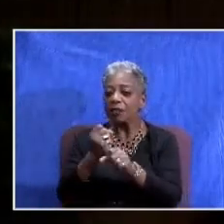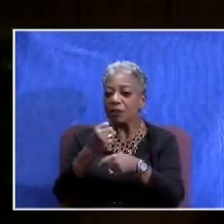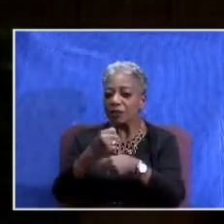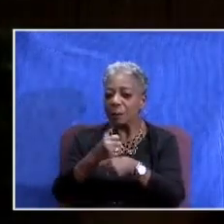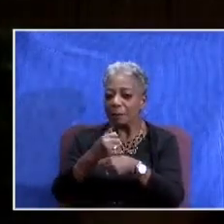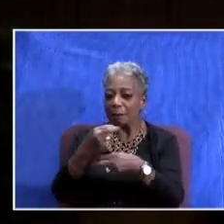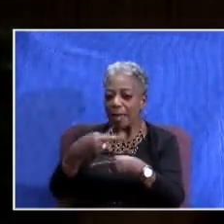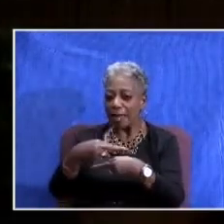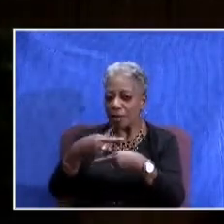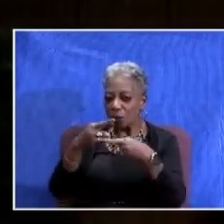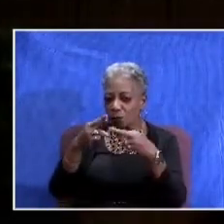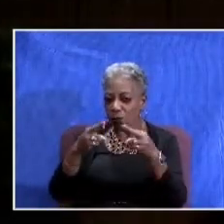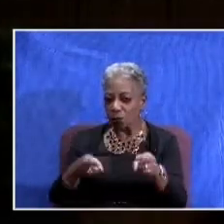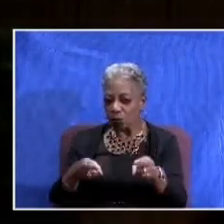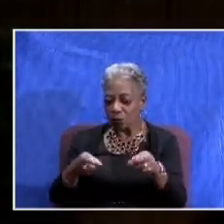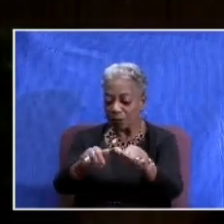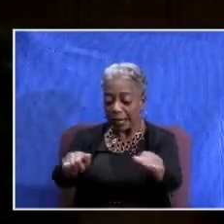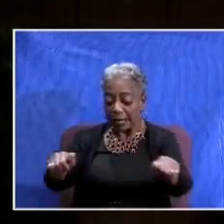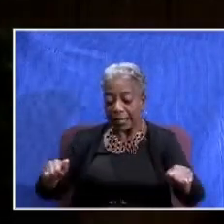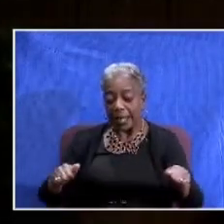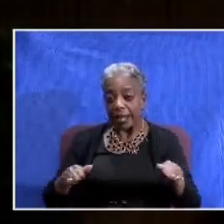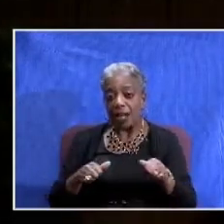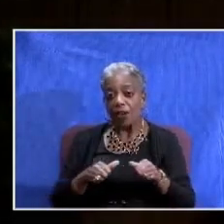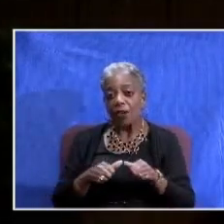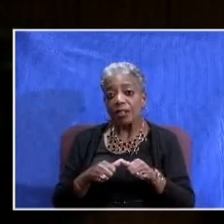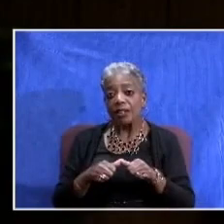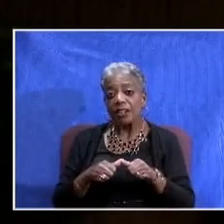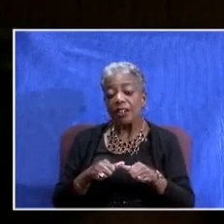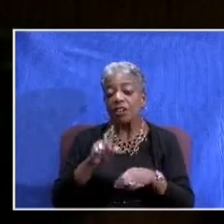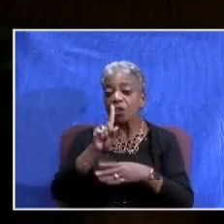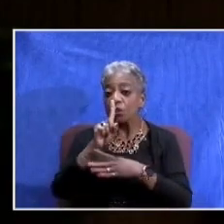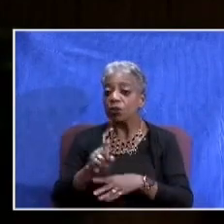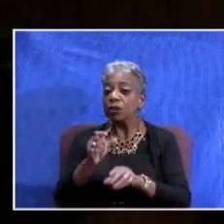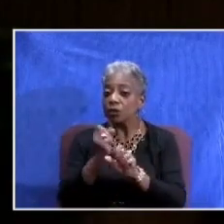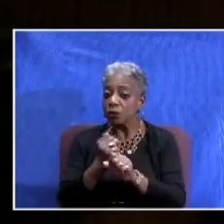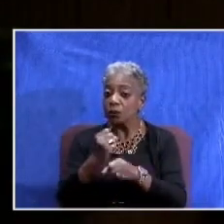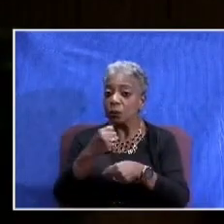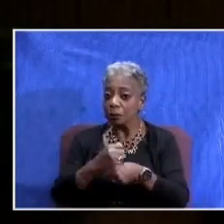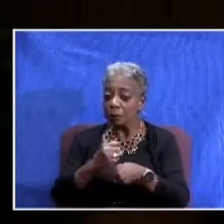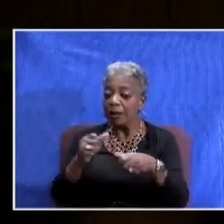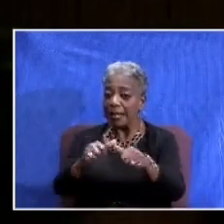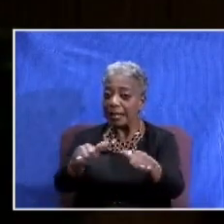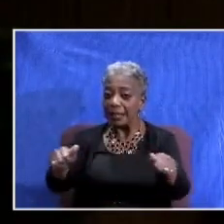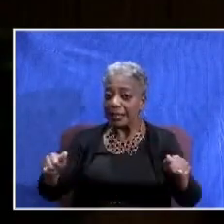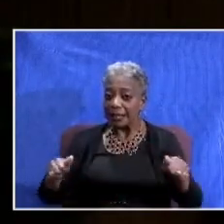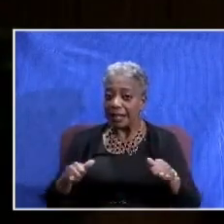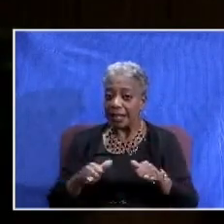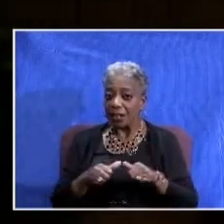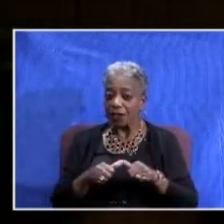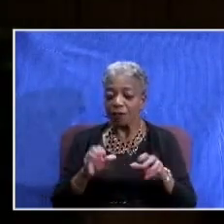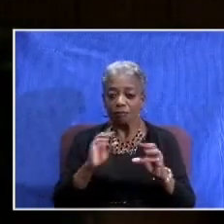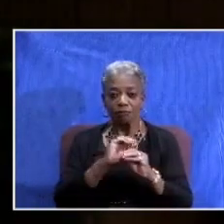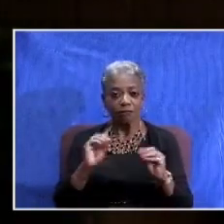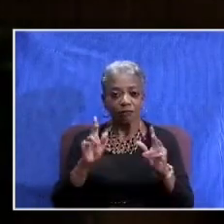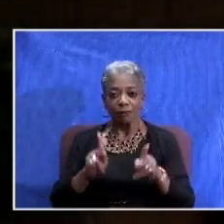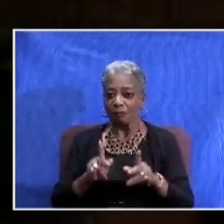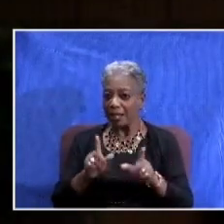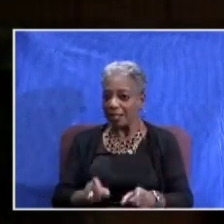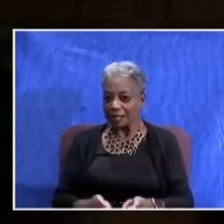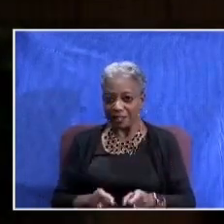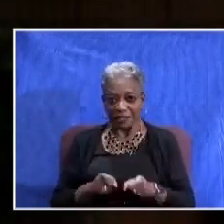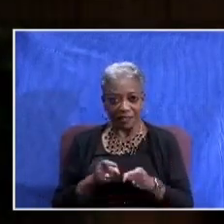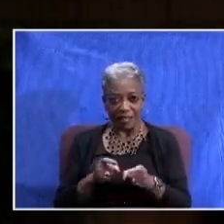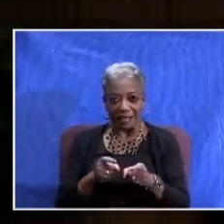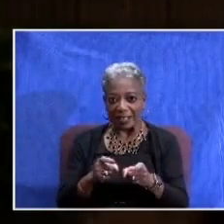of the bus, Rosa. You got to demand it. They're not just going to give you the ballot,